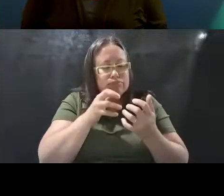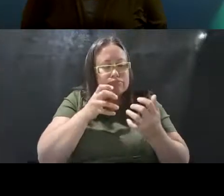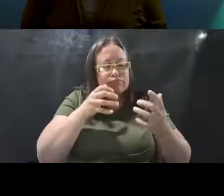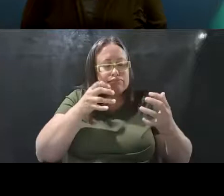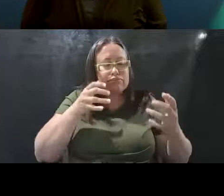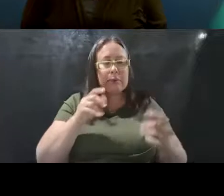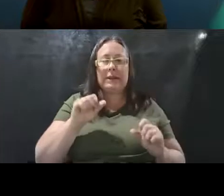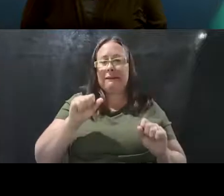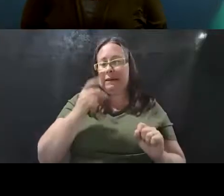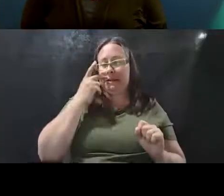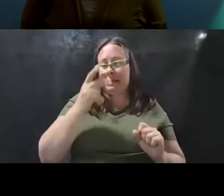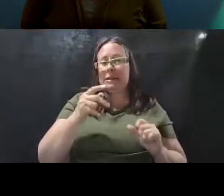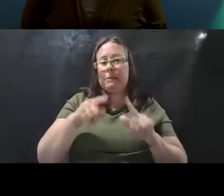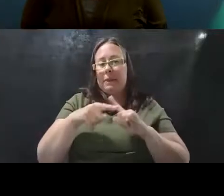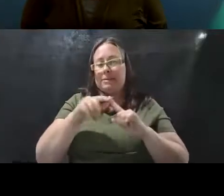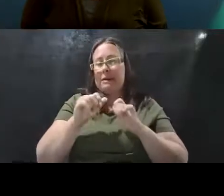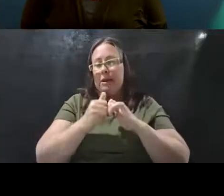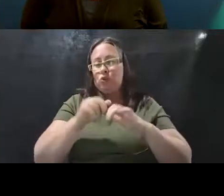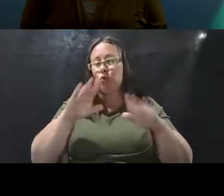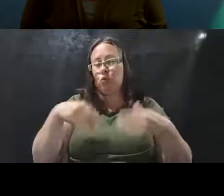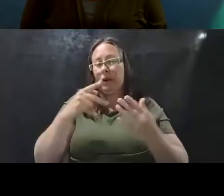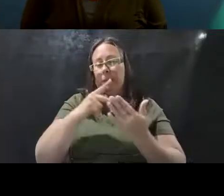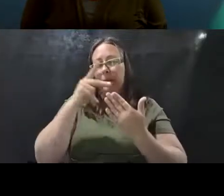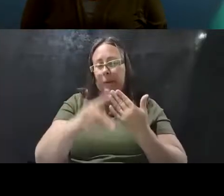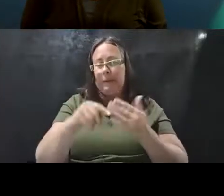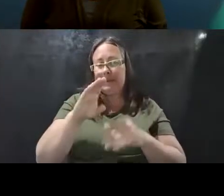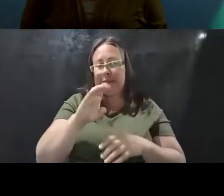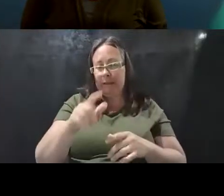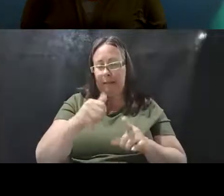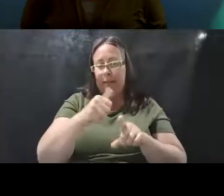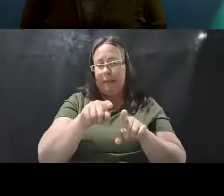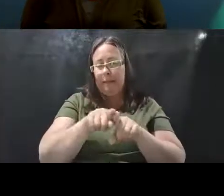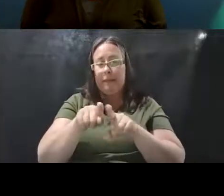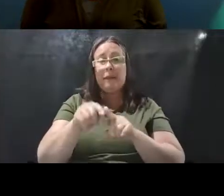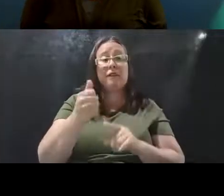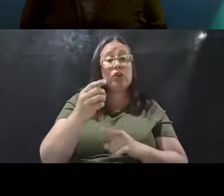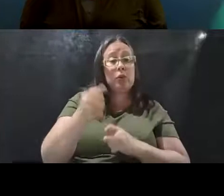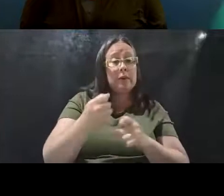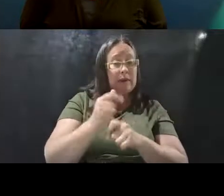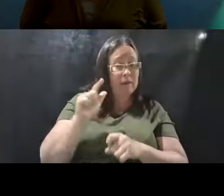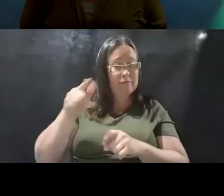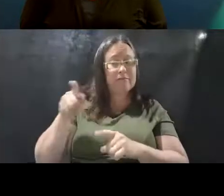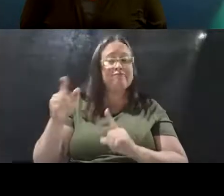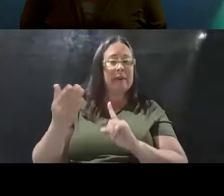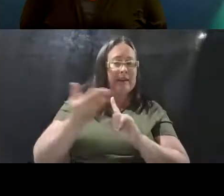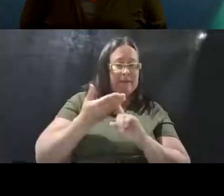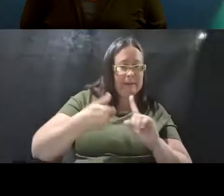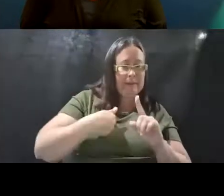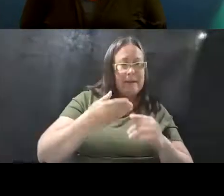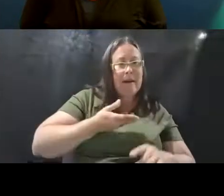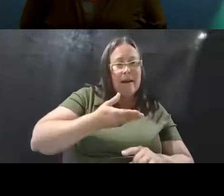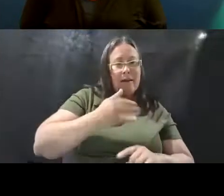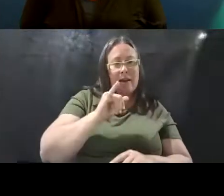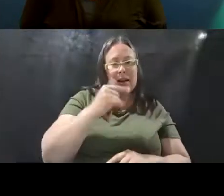as you'll see, how to reprogram them. A few years later, she convinced me to hire